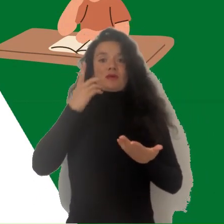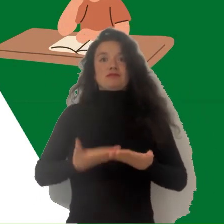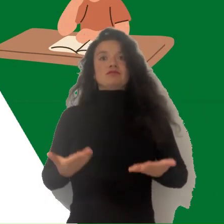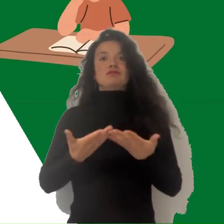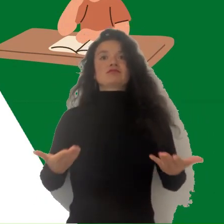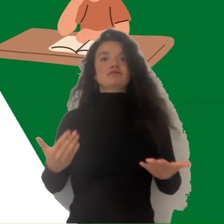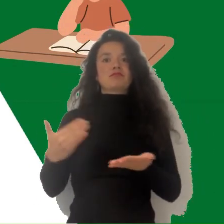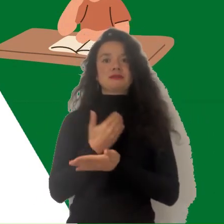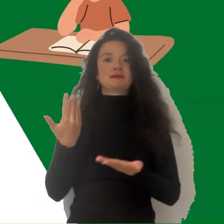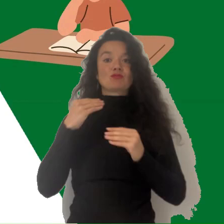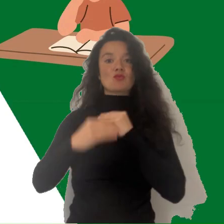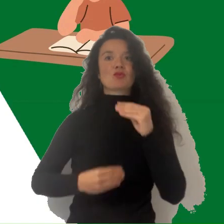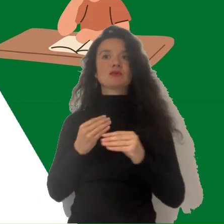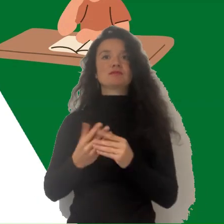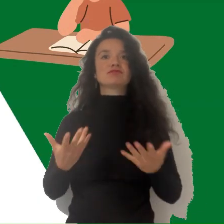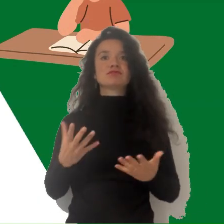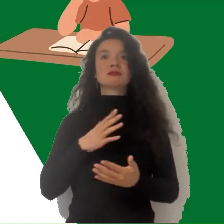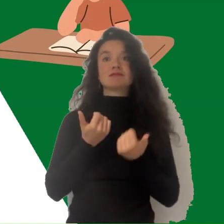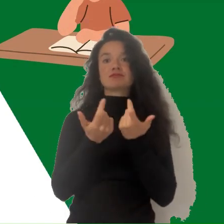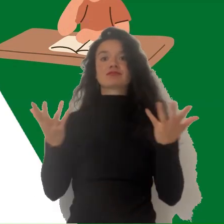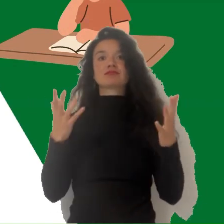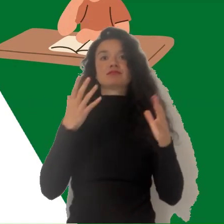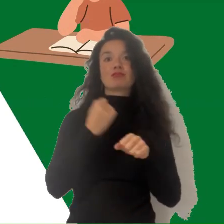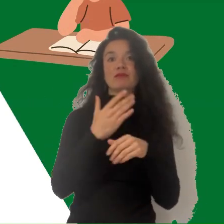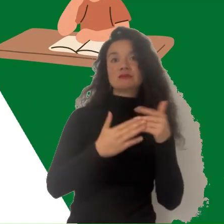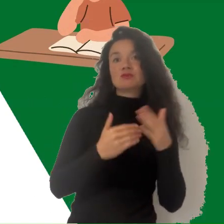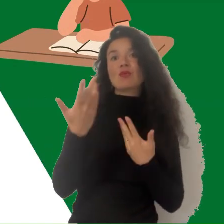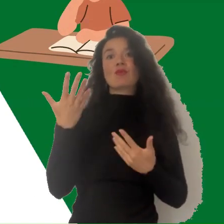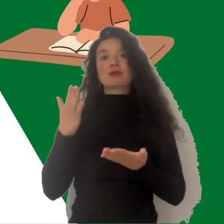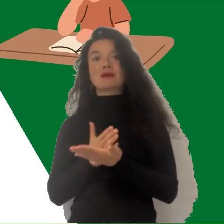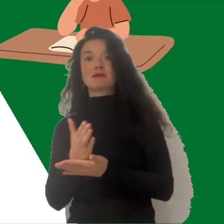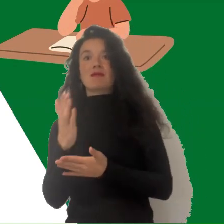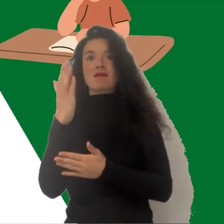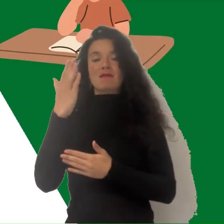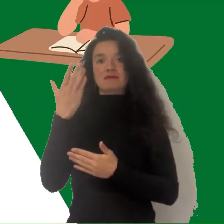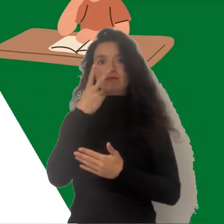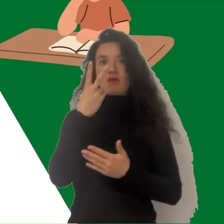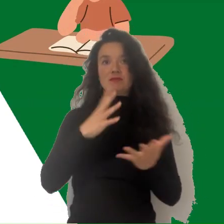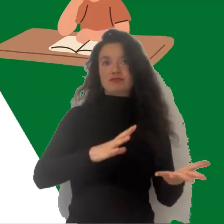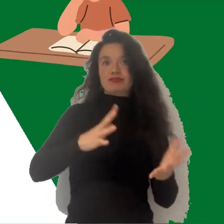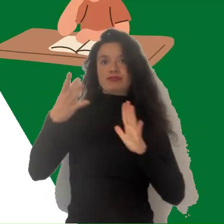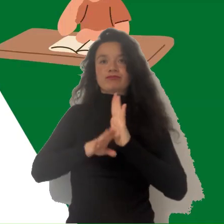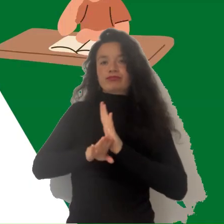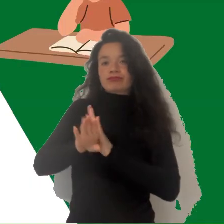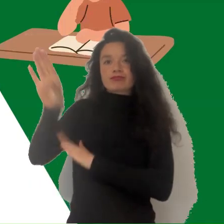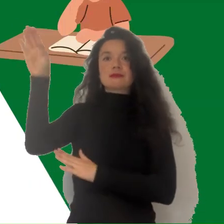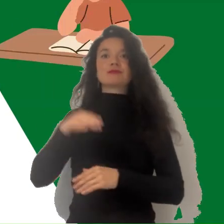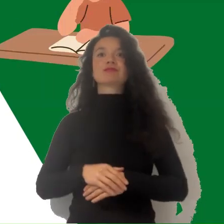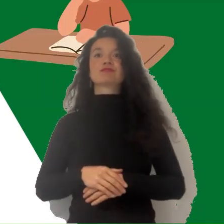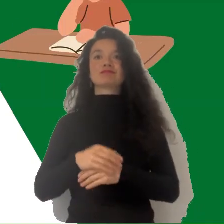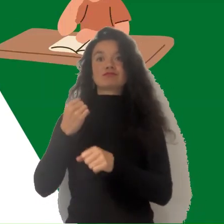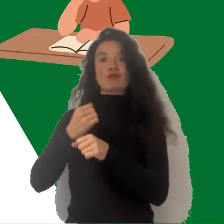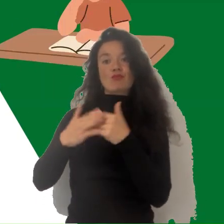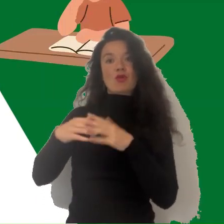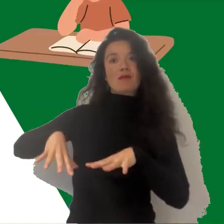water conservation, sustainable construction, and so on. And for deaf and hard of hearing learners,